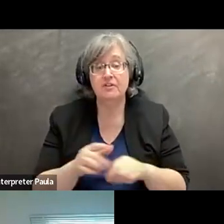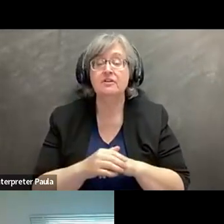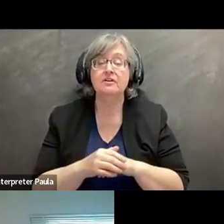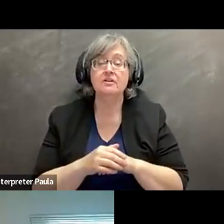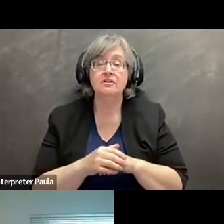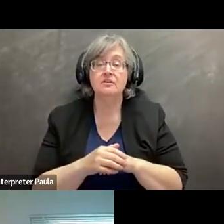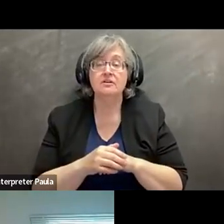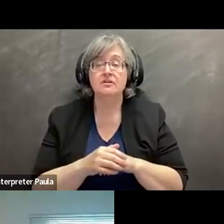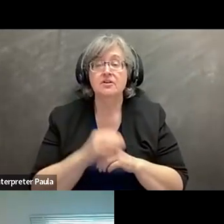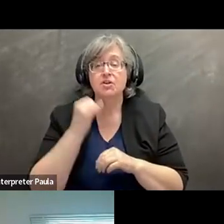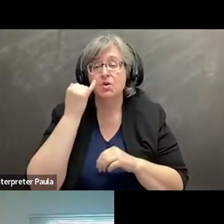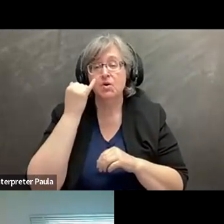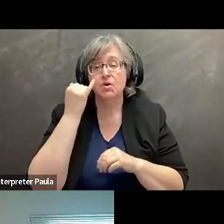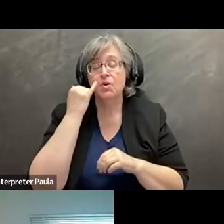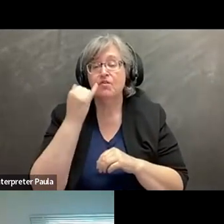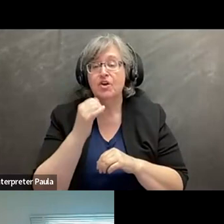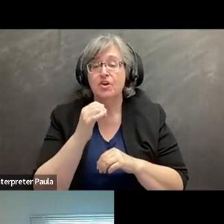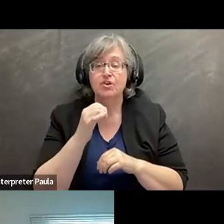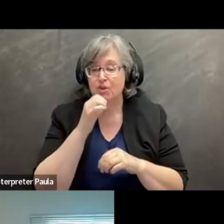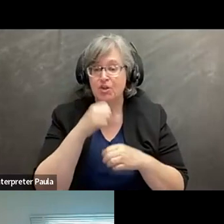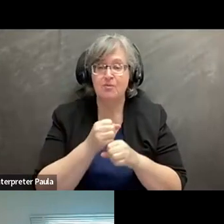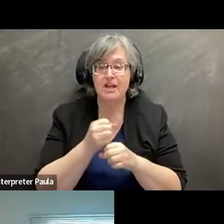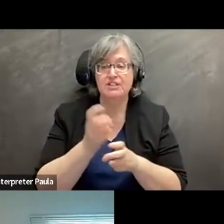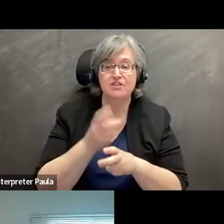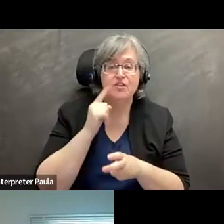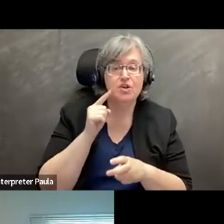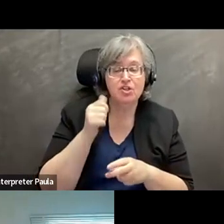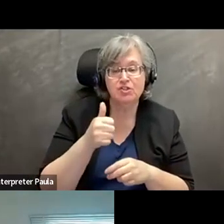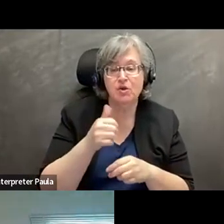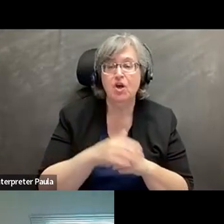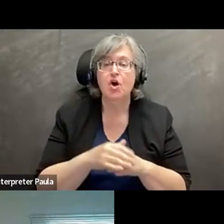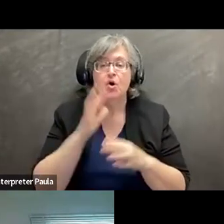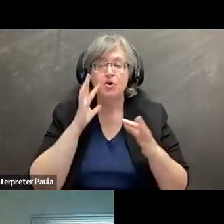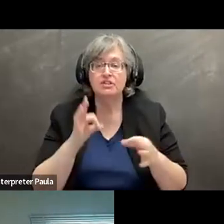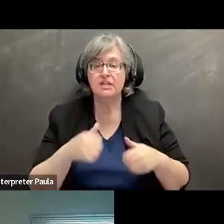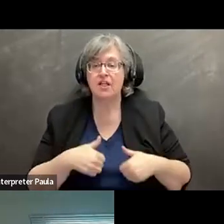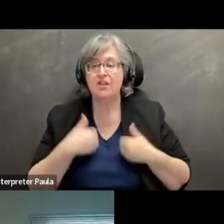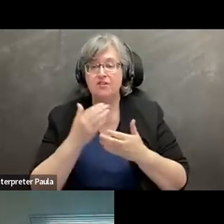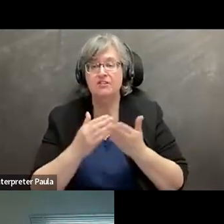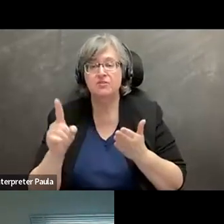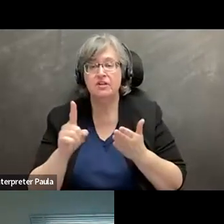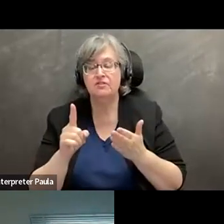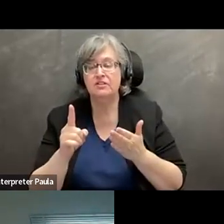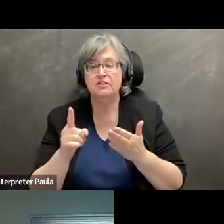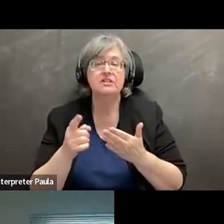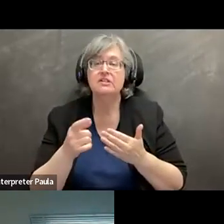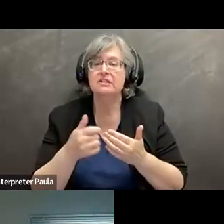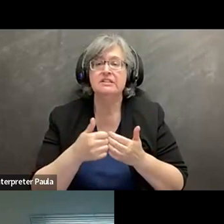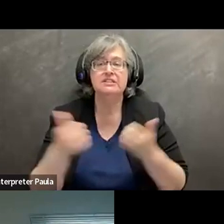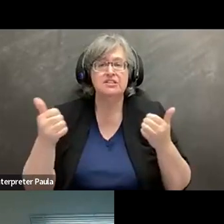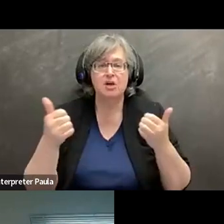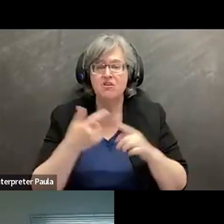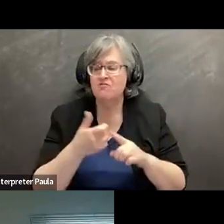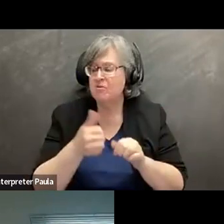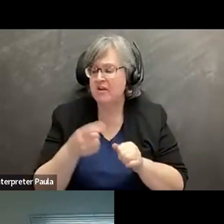you, don't make it so difficult for yourself, or just like choose to live somewhere that's disparate from everything, just